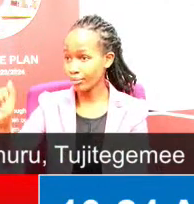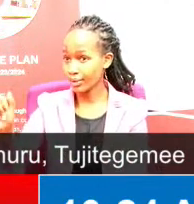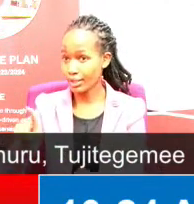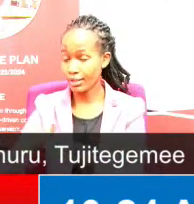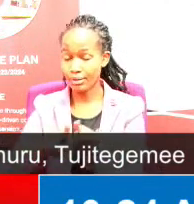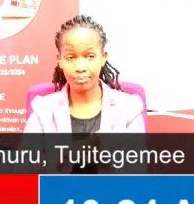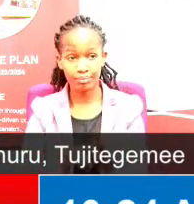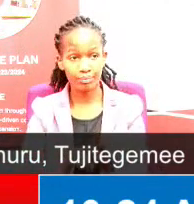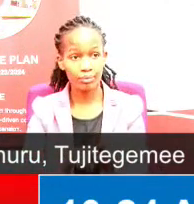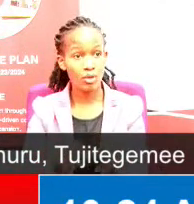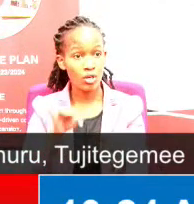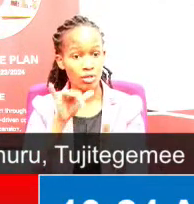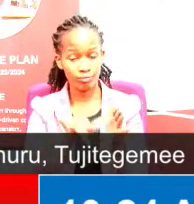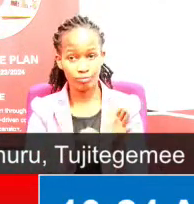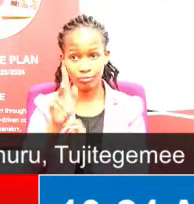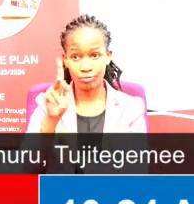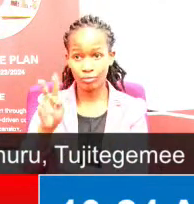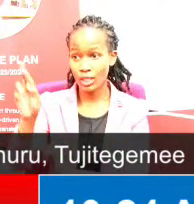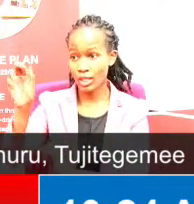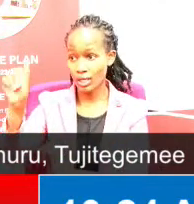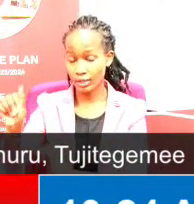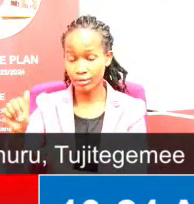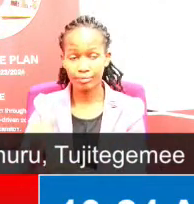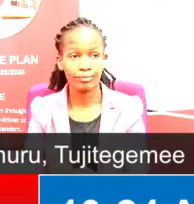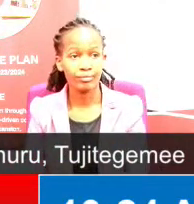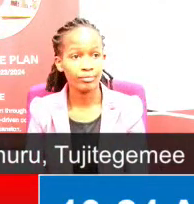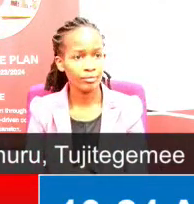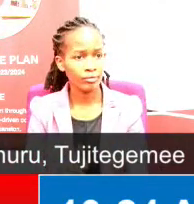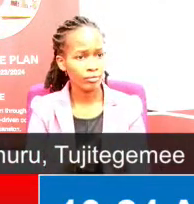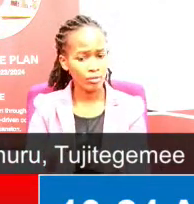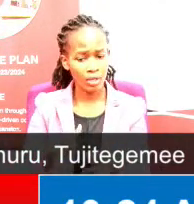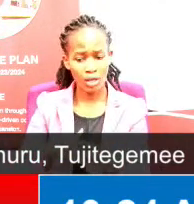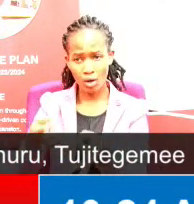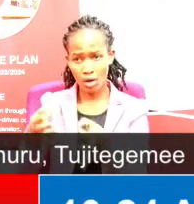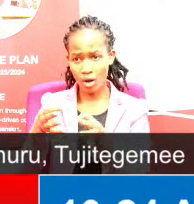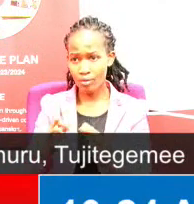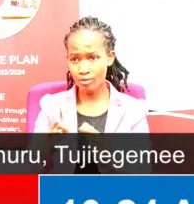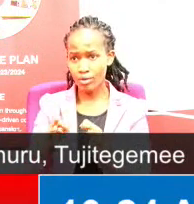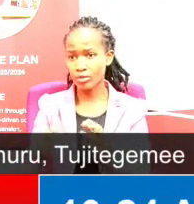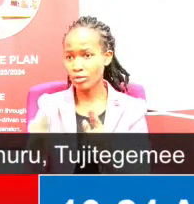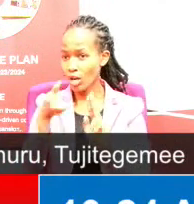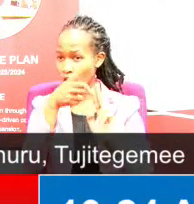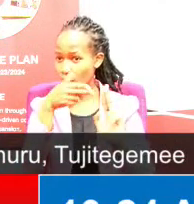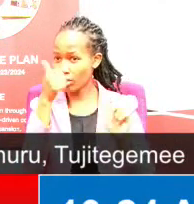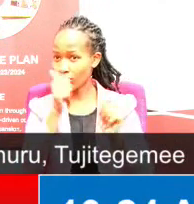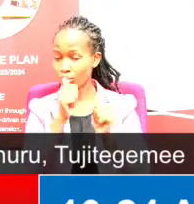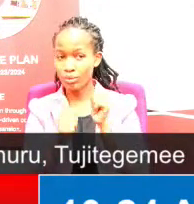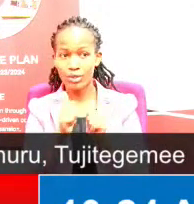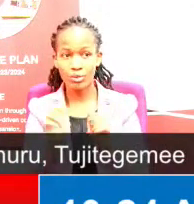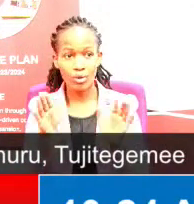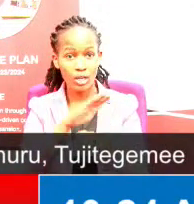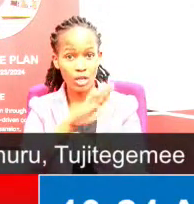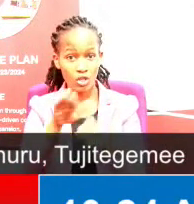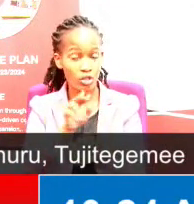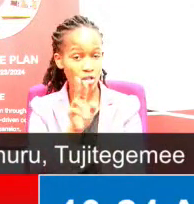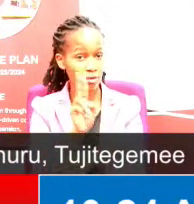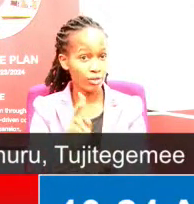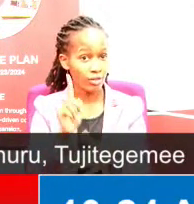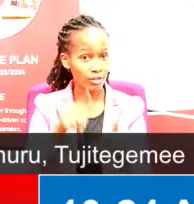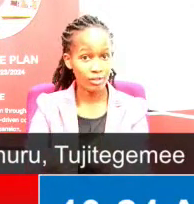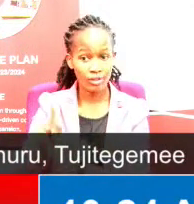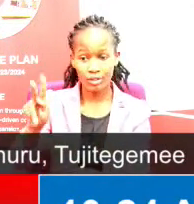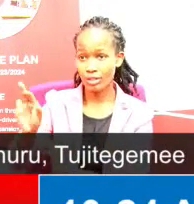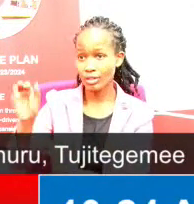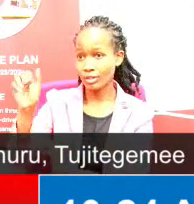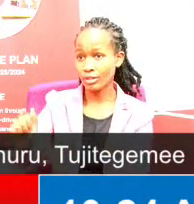also. On YouTube, Kenya Revenue Authority. And our official hashtag, which we encourage all of you to use, is